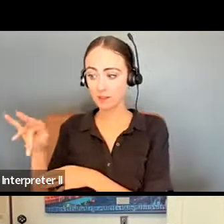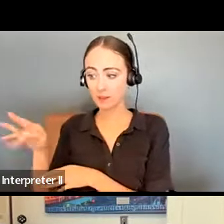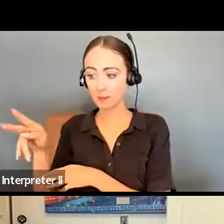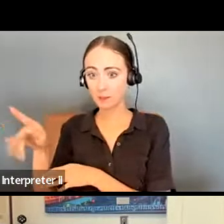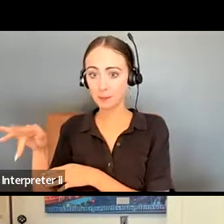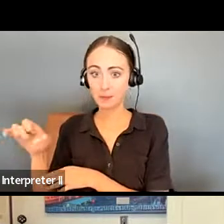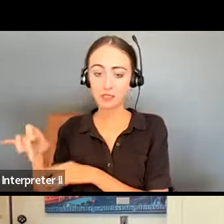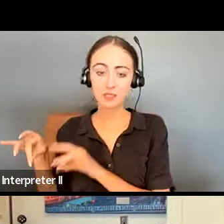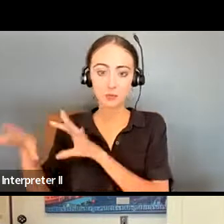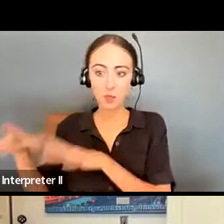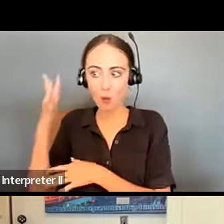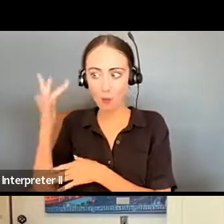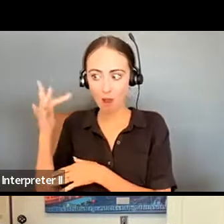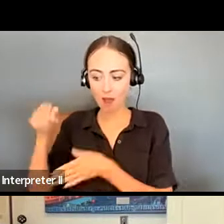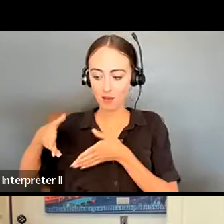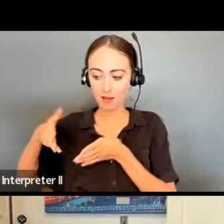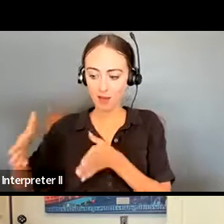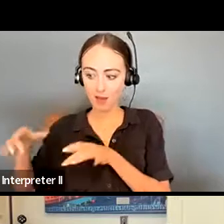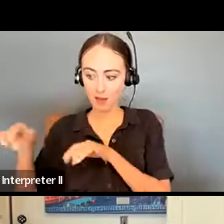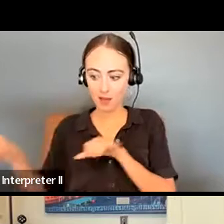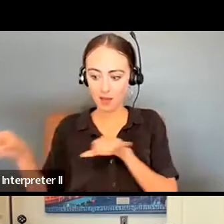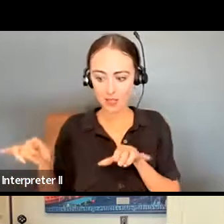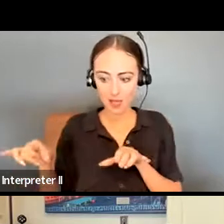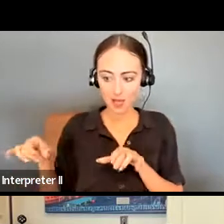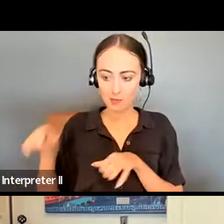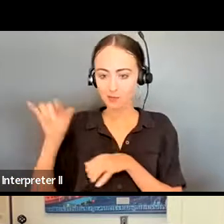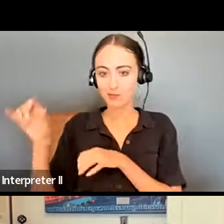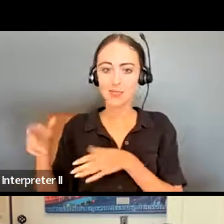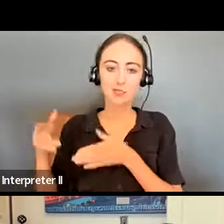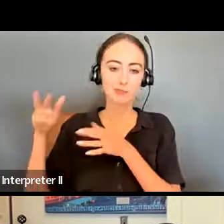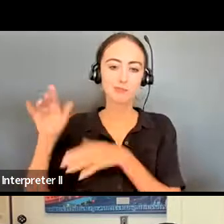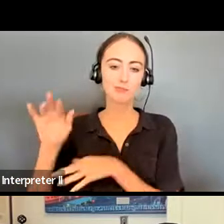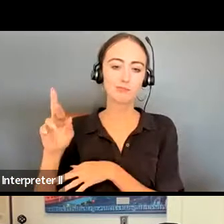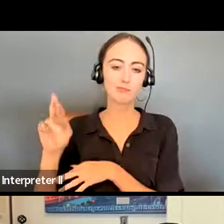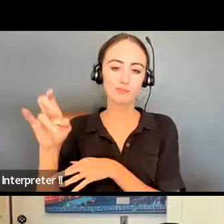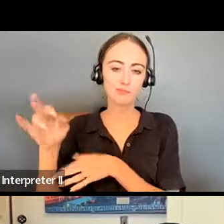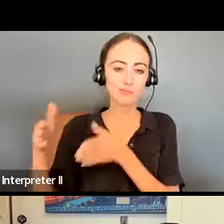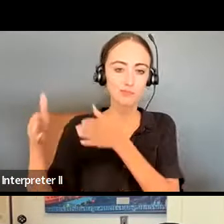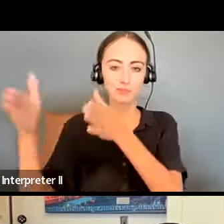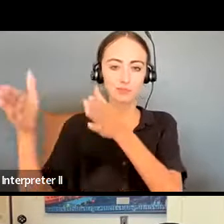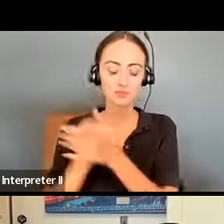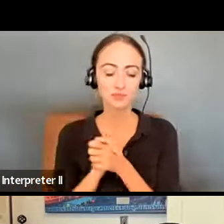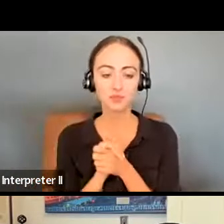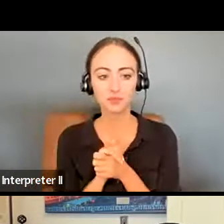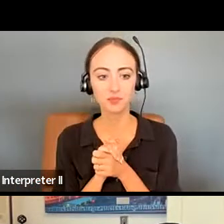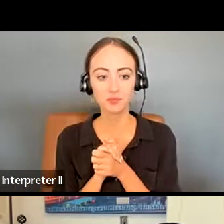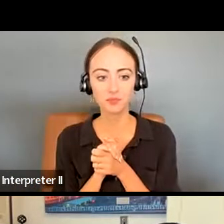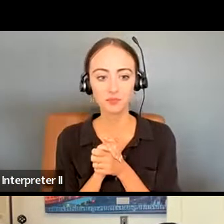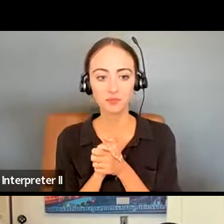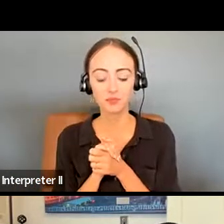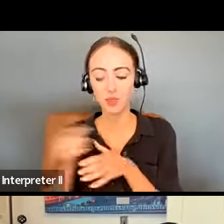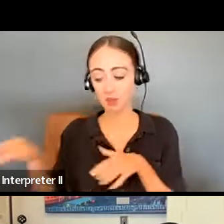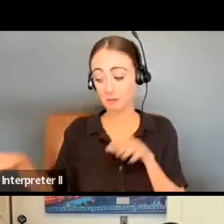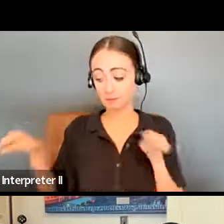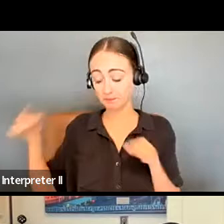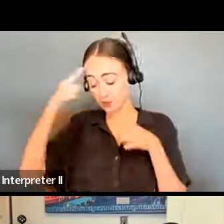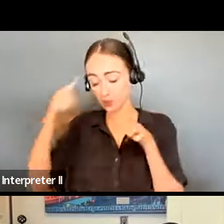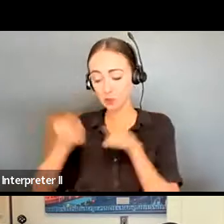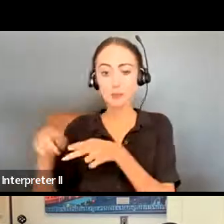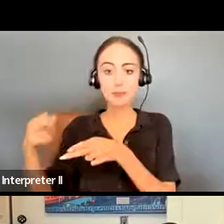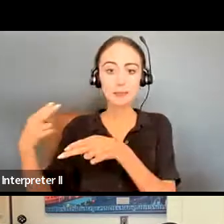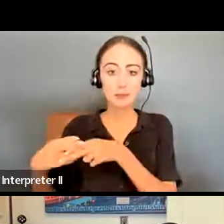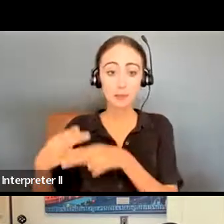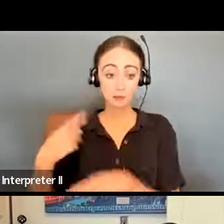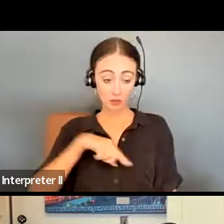between both countries, and both embassies are in agreement on the symbolic name. Thus, the Committee of the Whole, assuming that